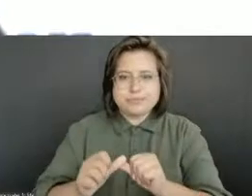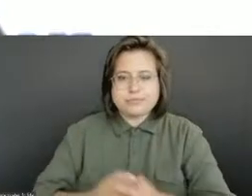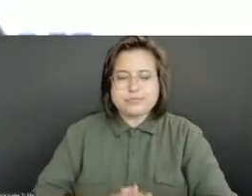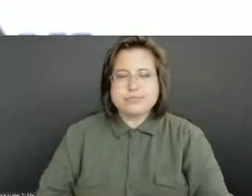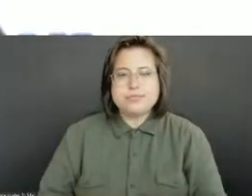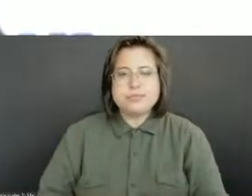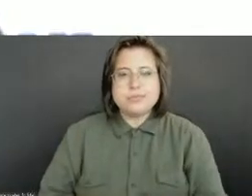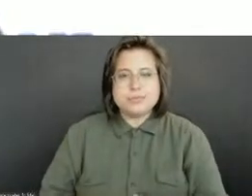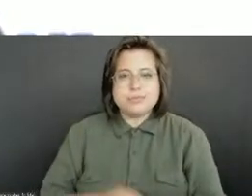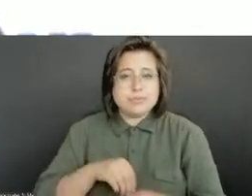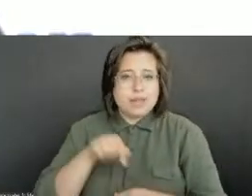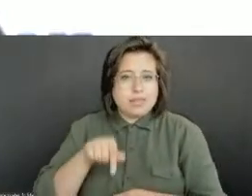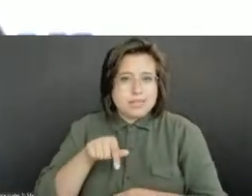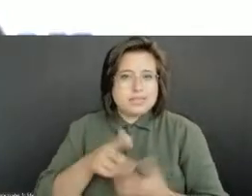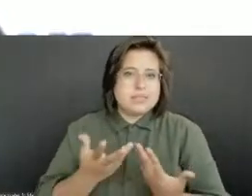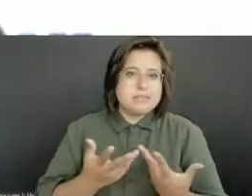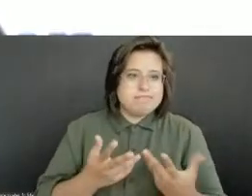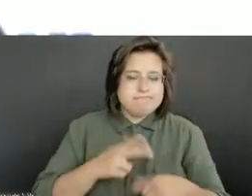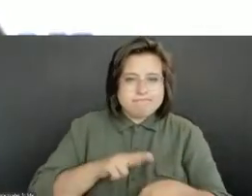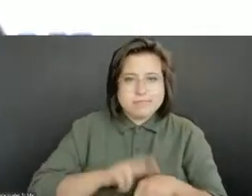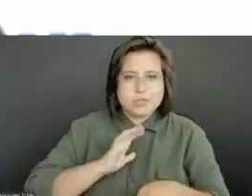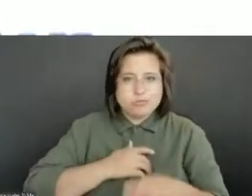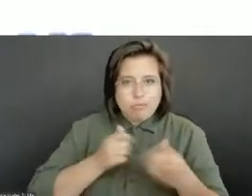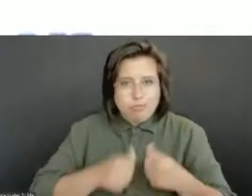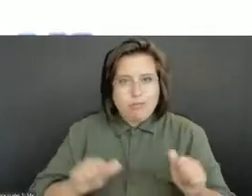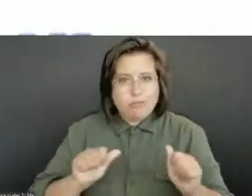efforts. Thank you.